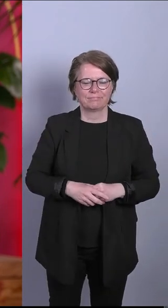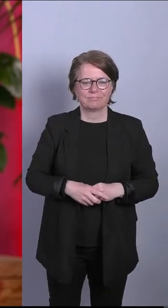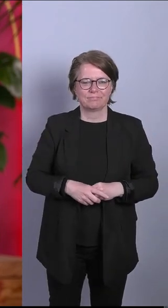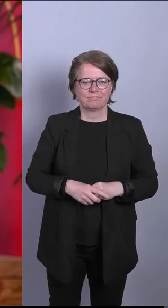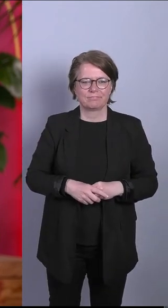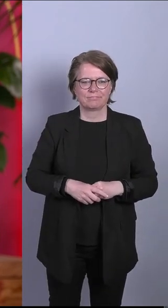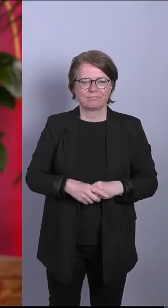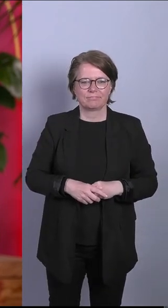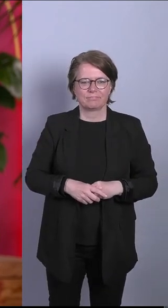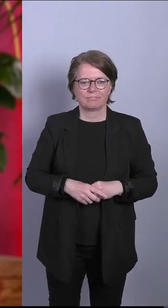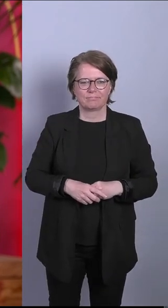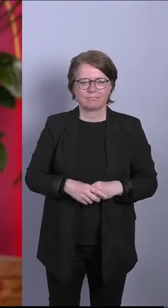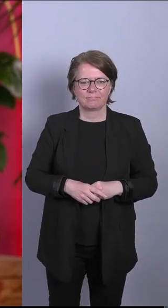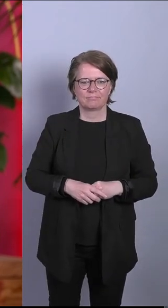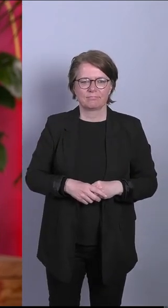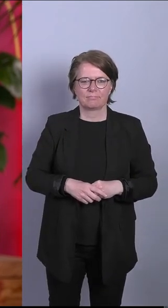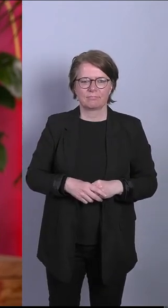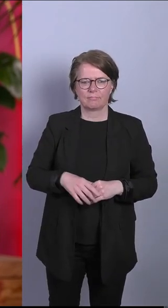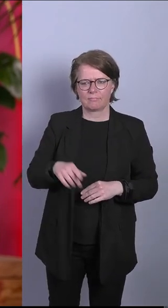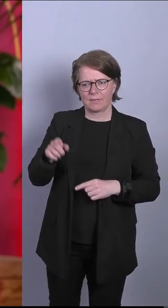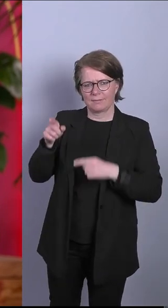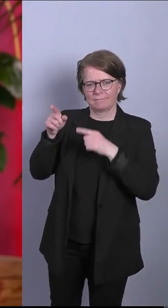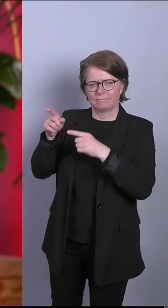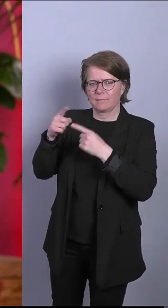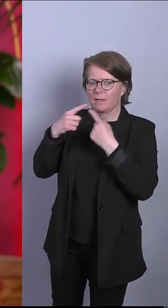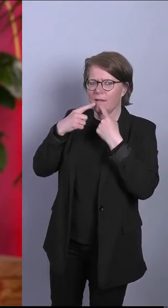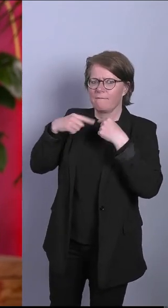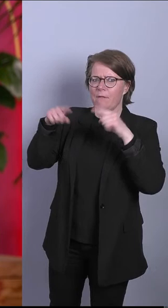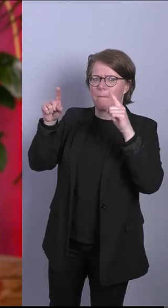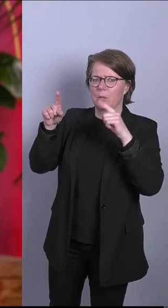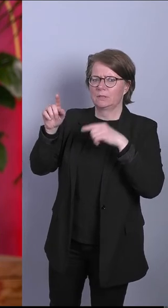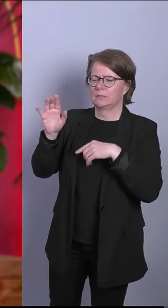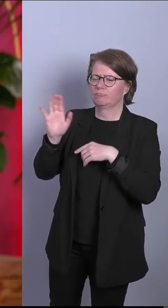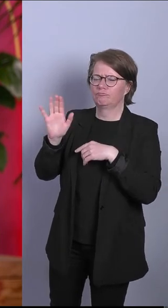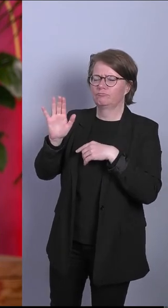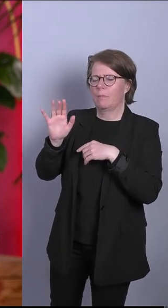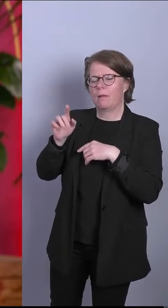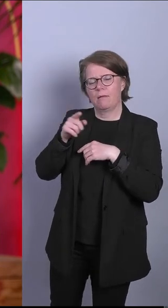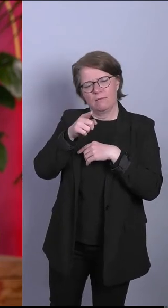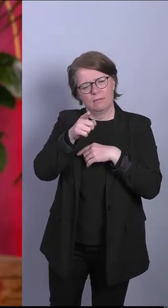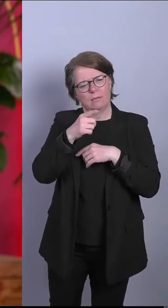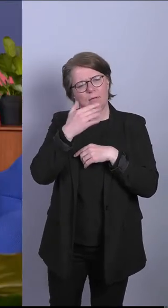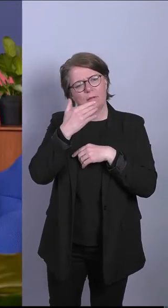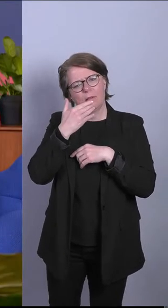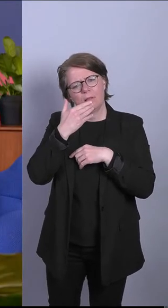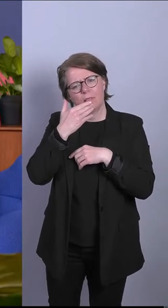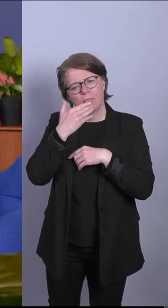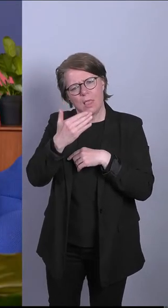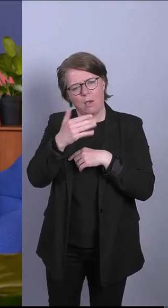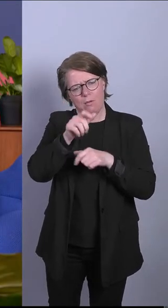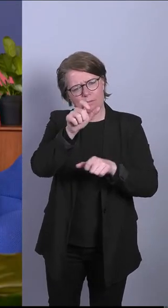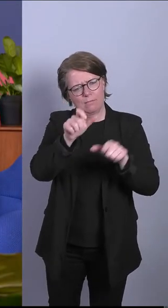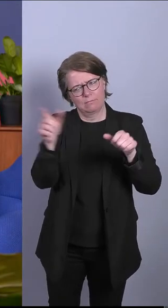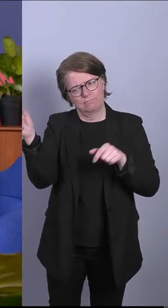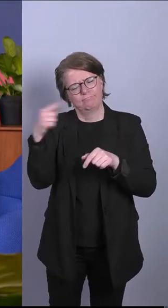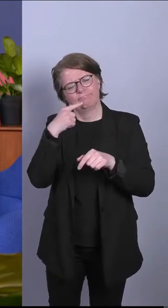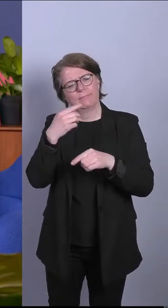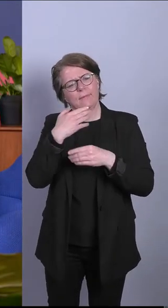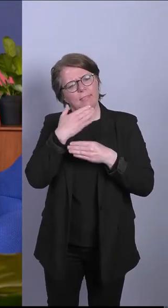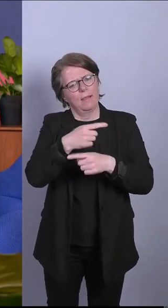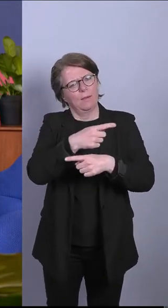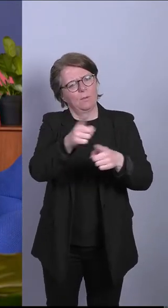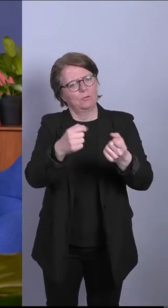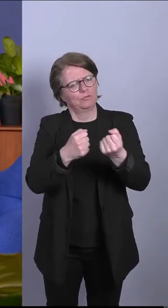And now we come to someone who's not quite as famous, but just as grateful for your support as a volunteer. Welcome, Saurabh Mishra.